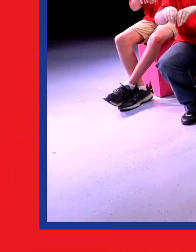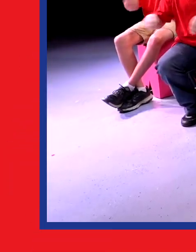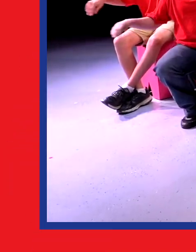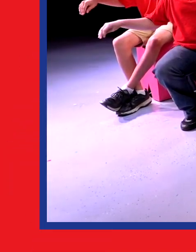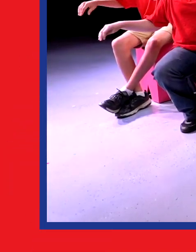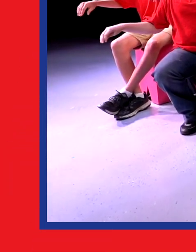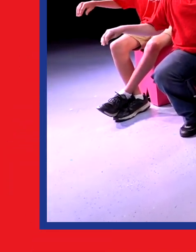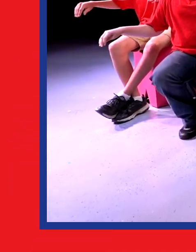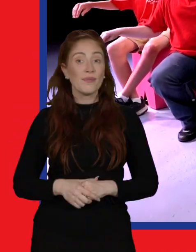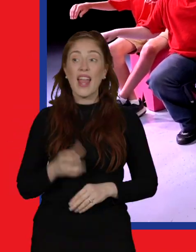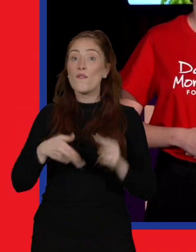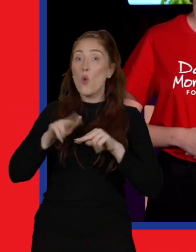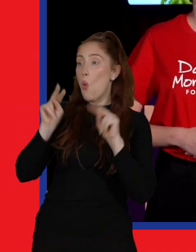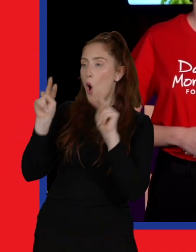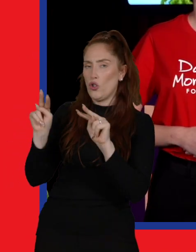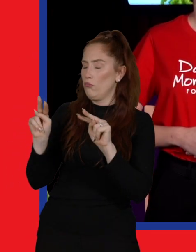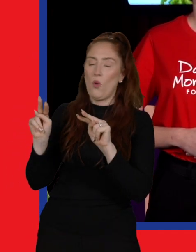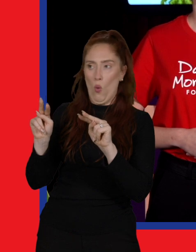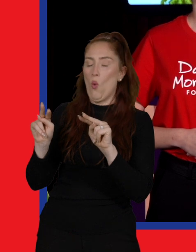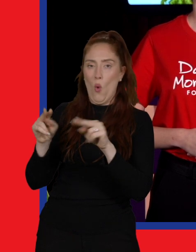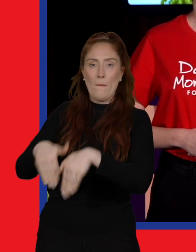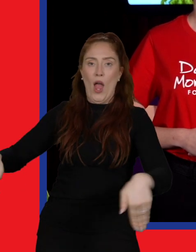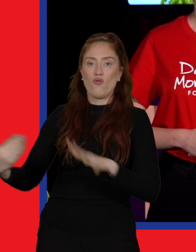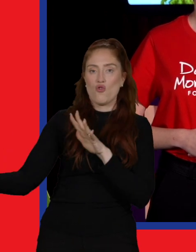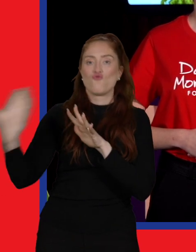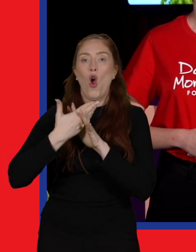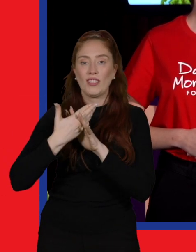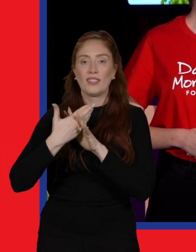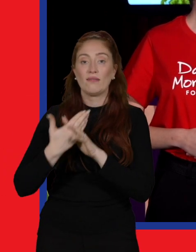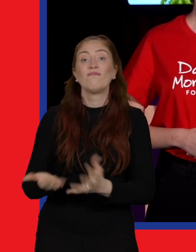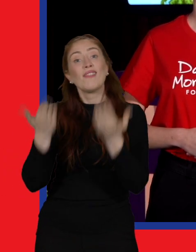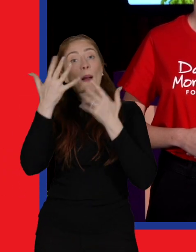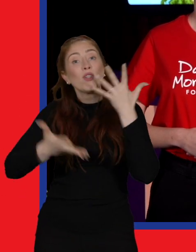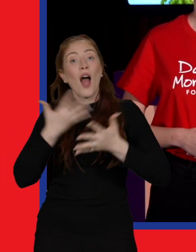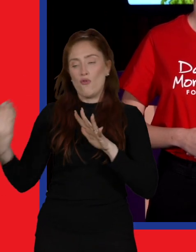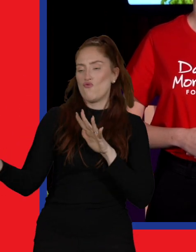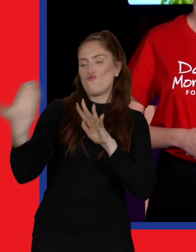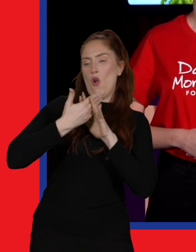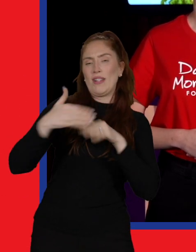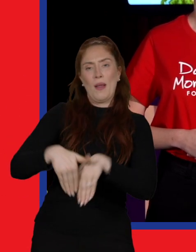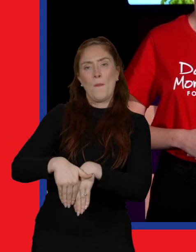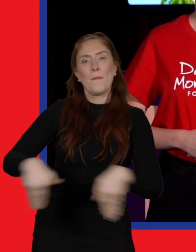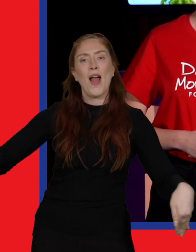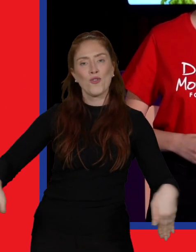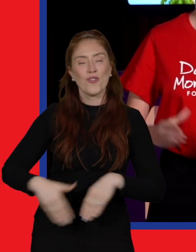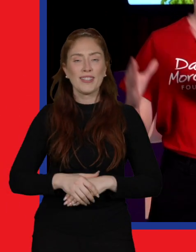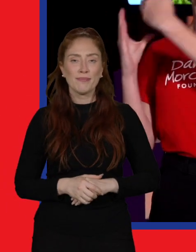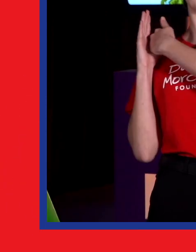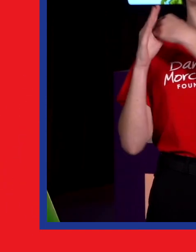Blurred boundaries. And if the boundaries are being crossed, we'll all shout and sign crossed